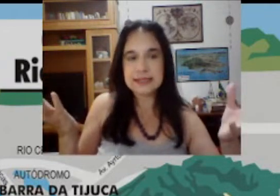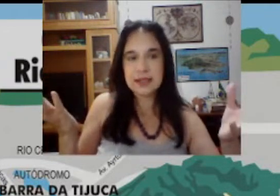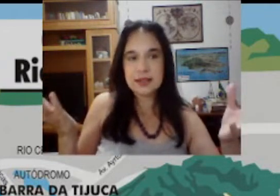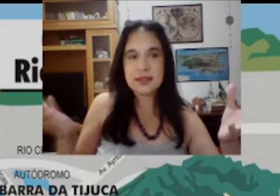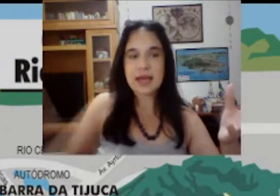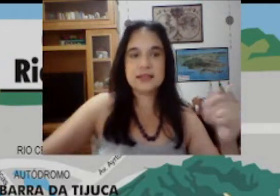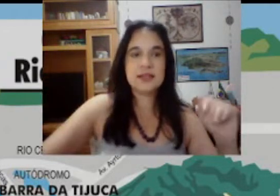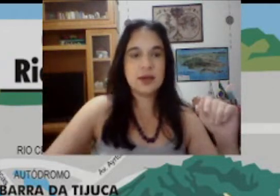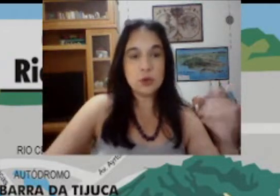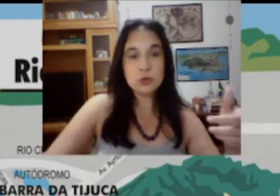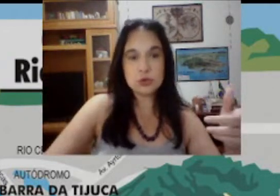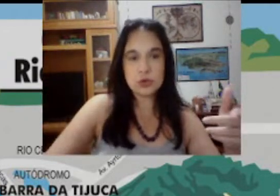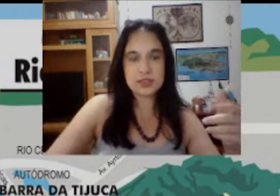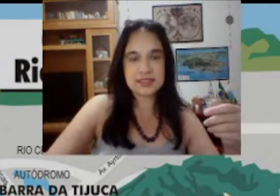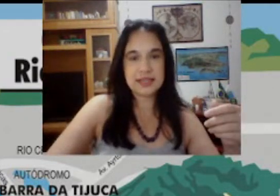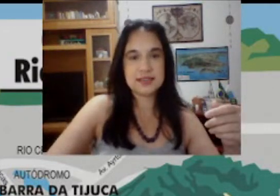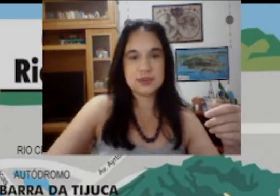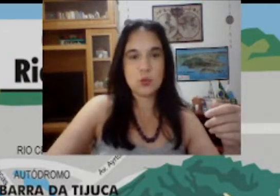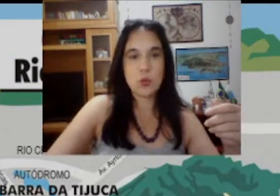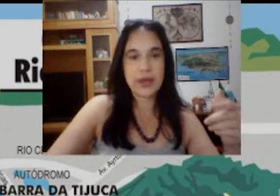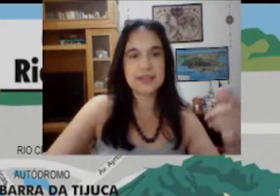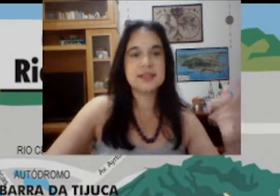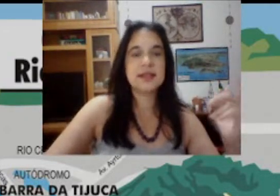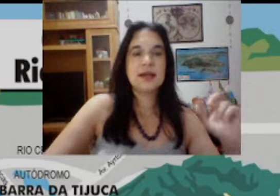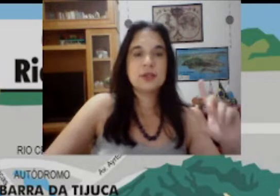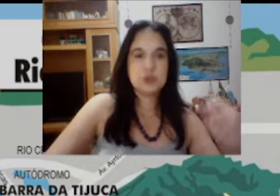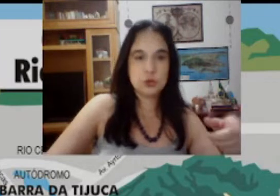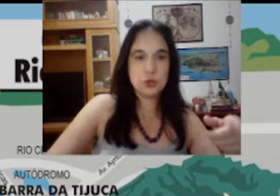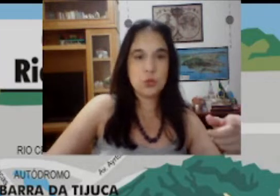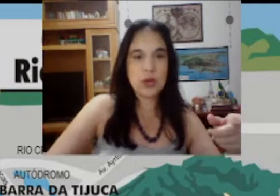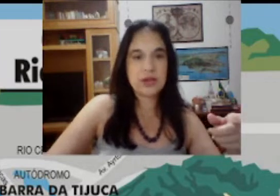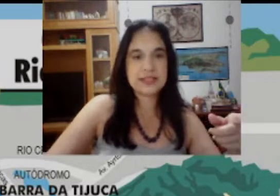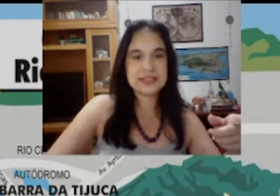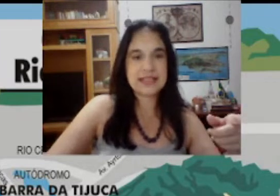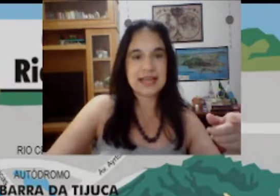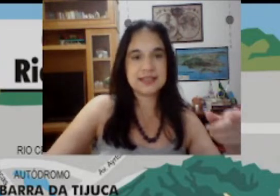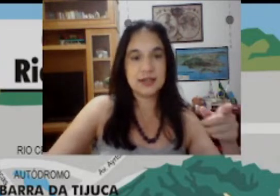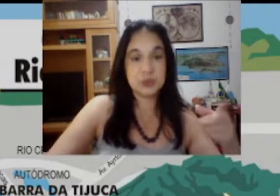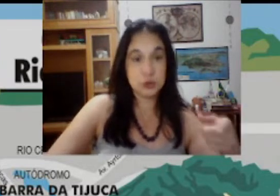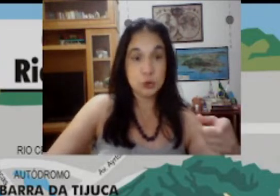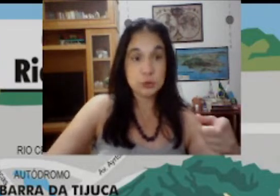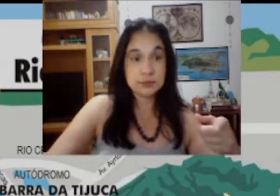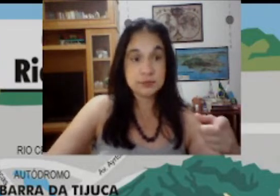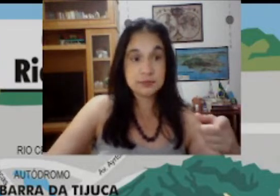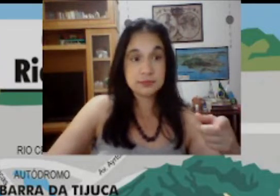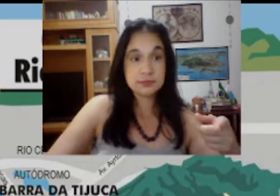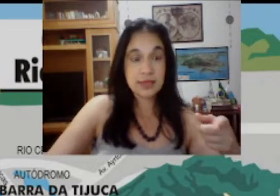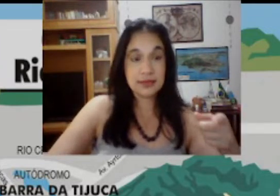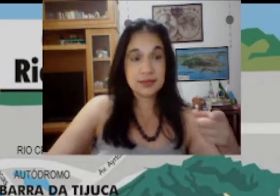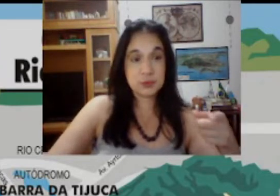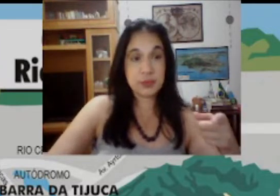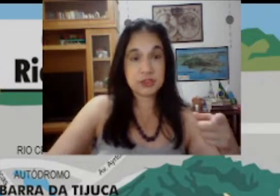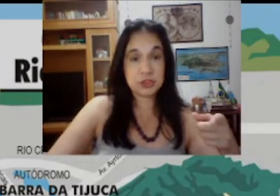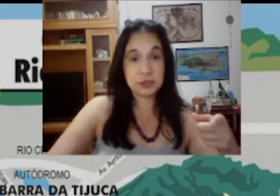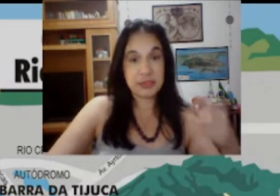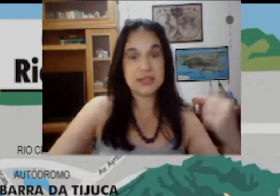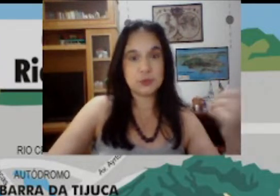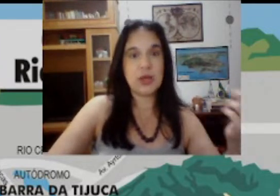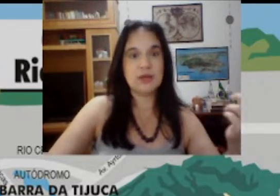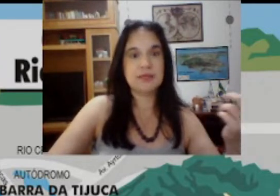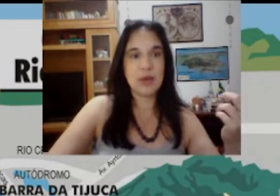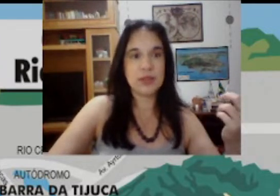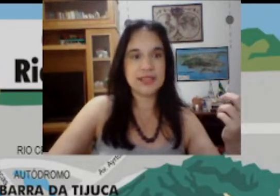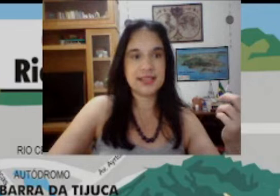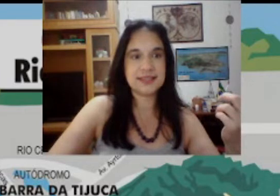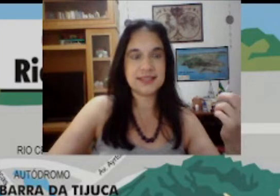is that D.João VI went to where it says zoo in this picture, because,